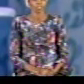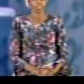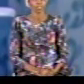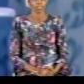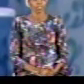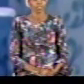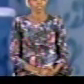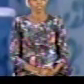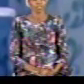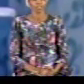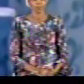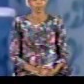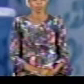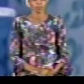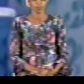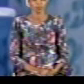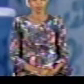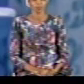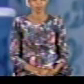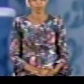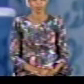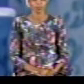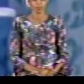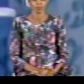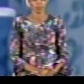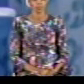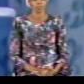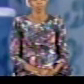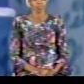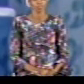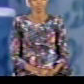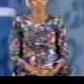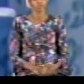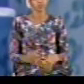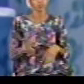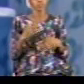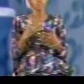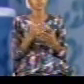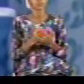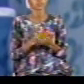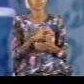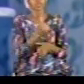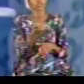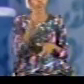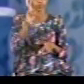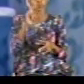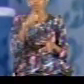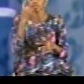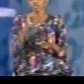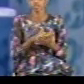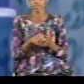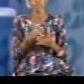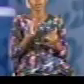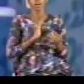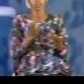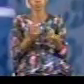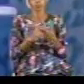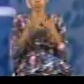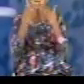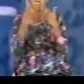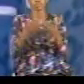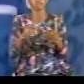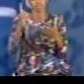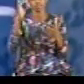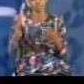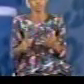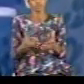When Nicholas Olerio said, I want to thank God. Tonight, I had listened to this message with